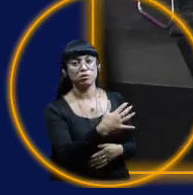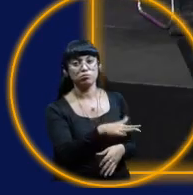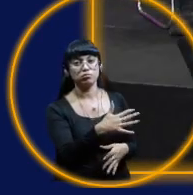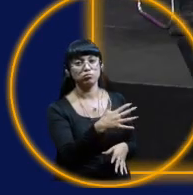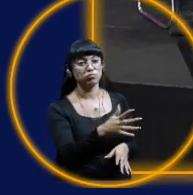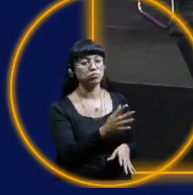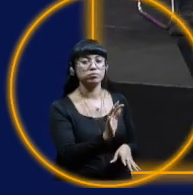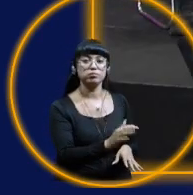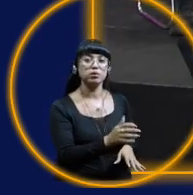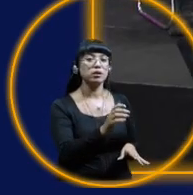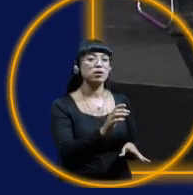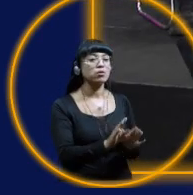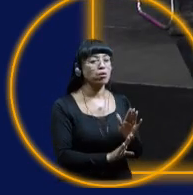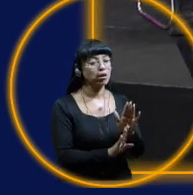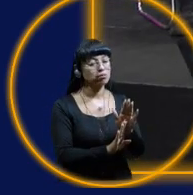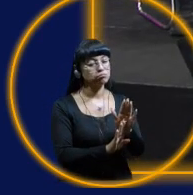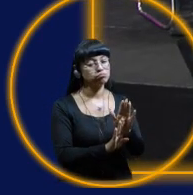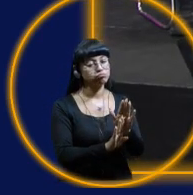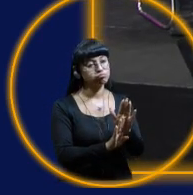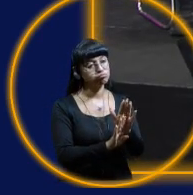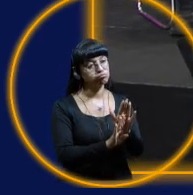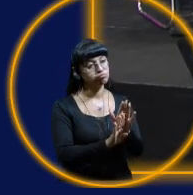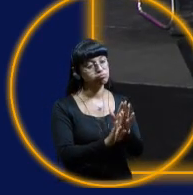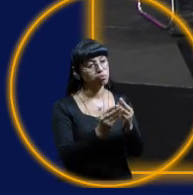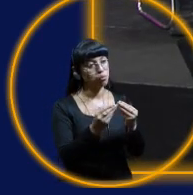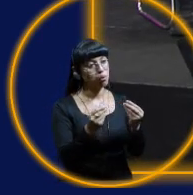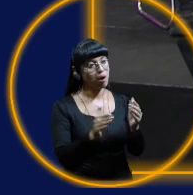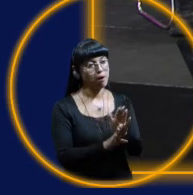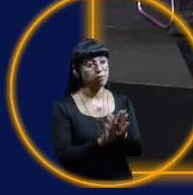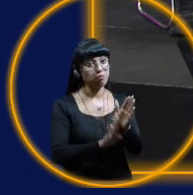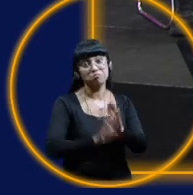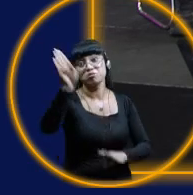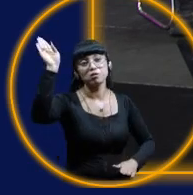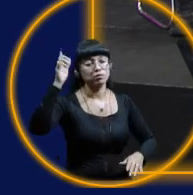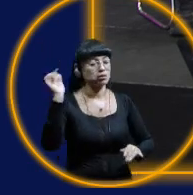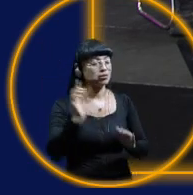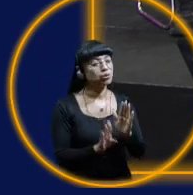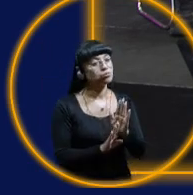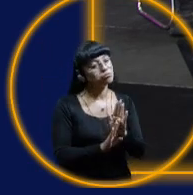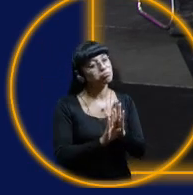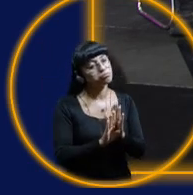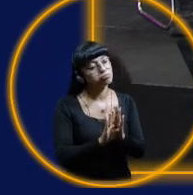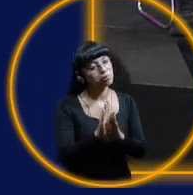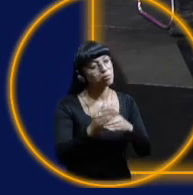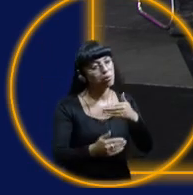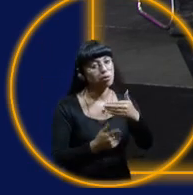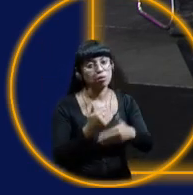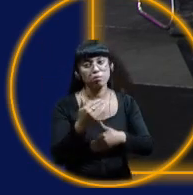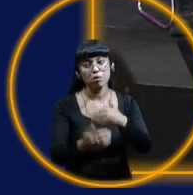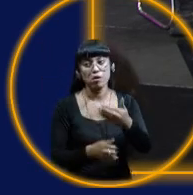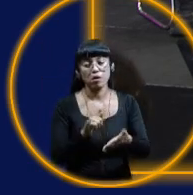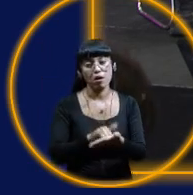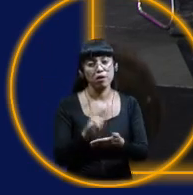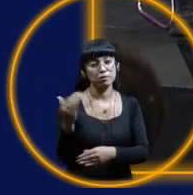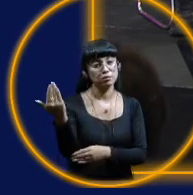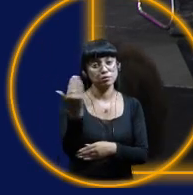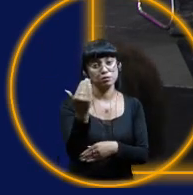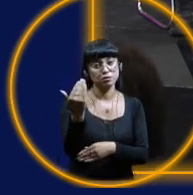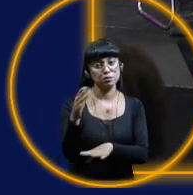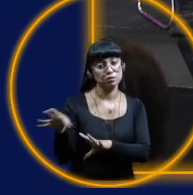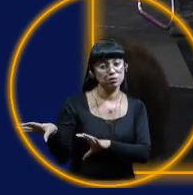I think like the only, you know, movies you see about musicians are